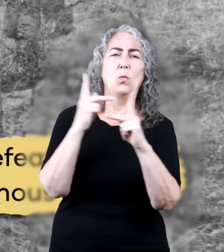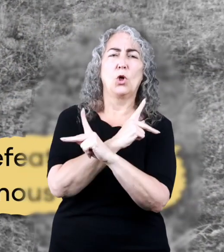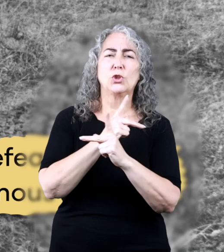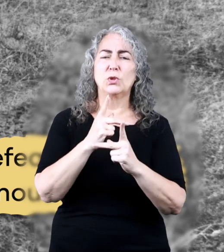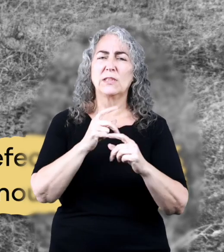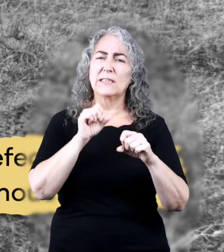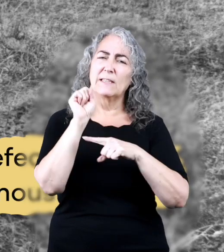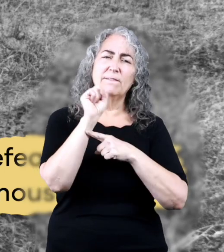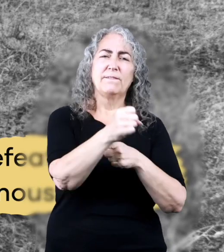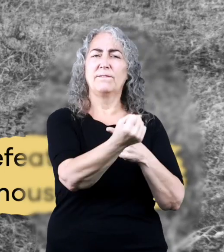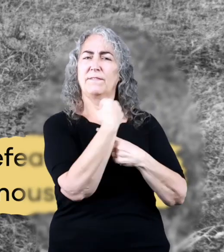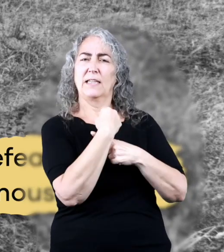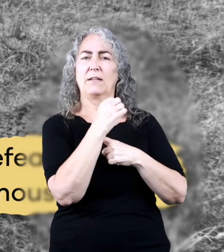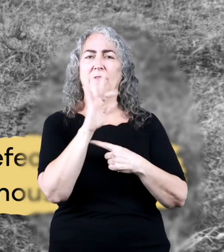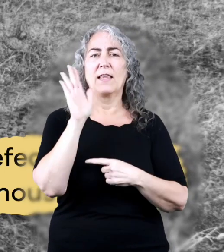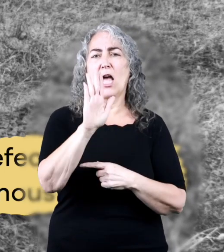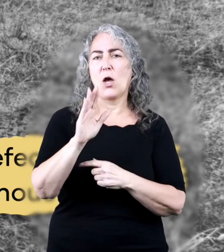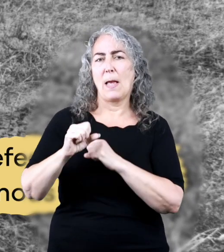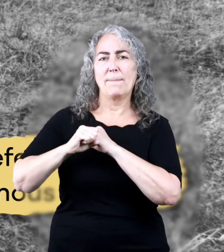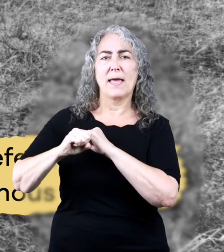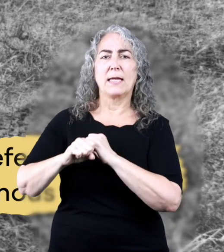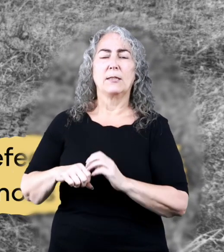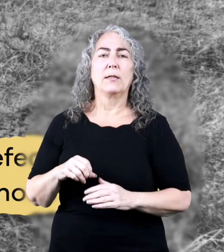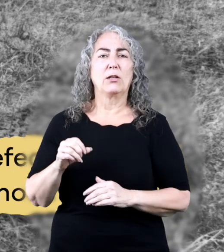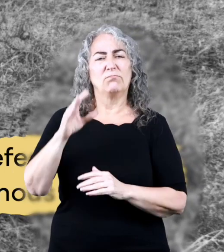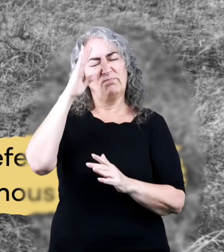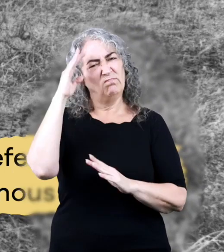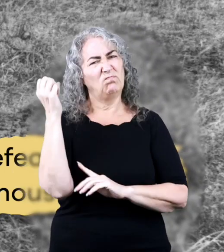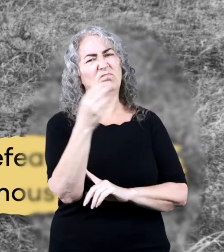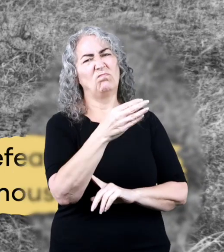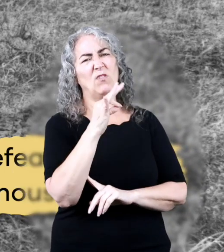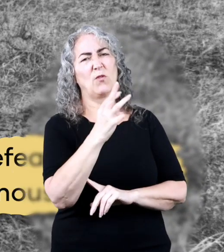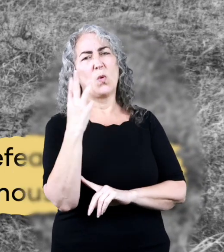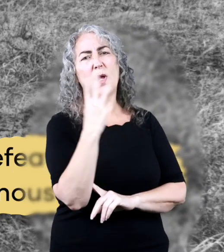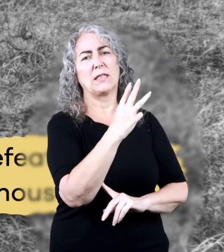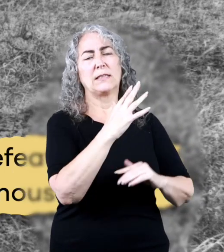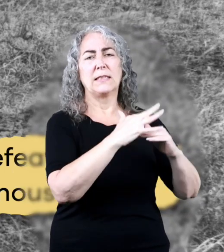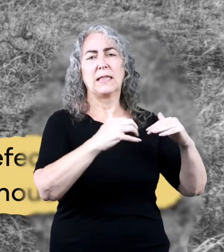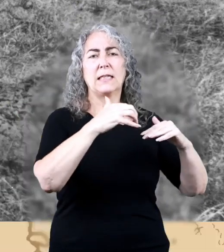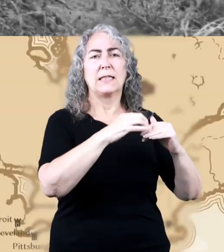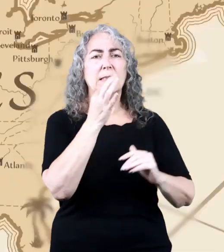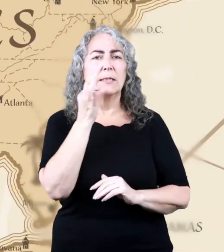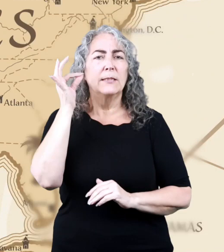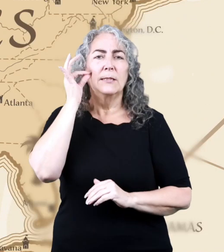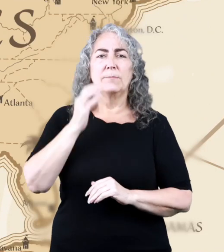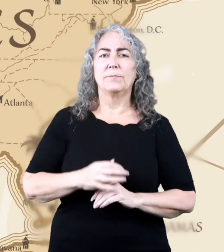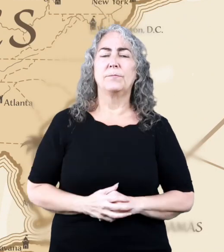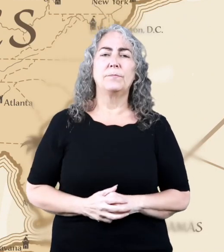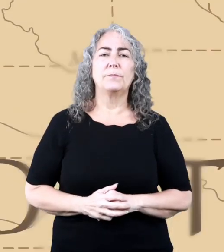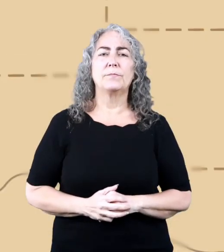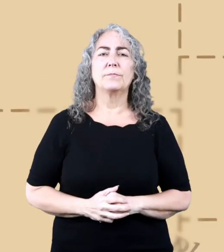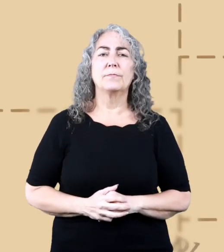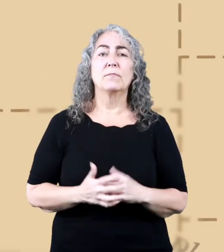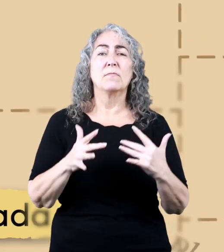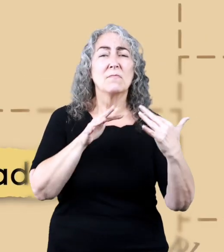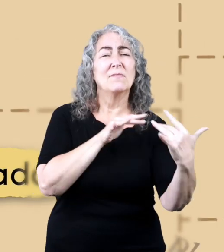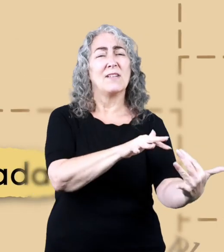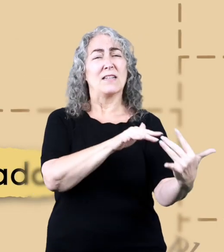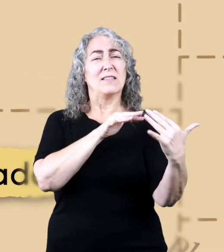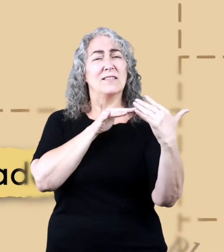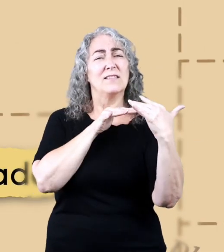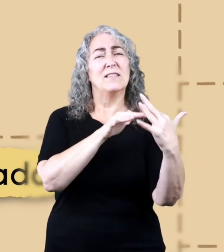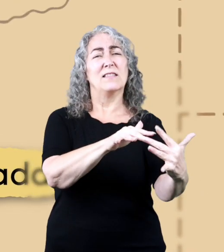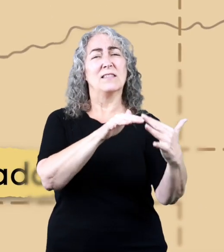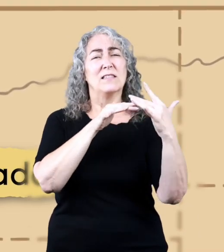worst defeat in their campaigns to rid the West of the indigenous tribes. After the battle, Sitting